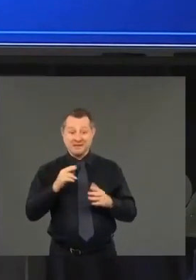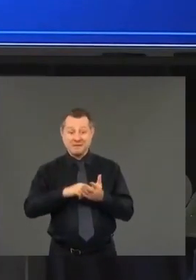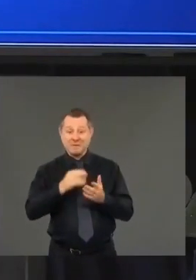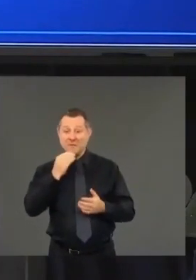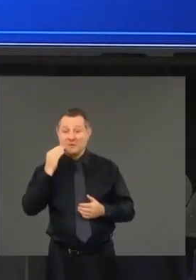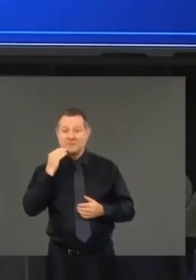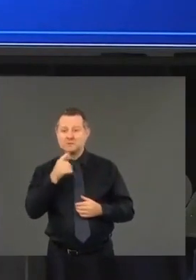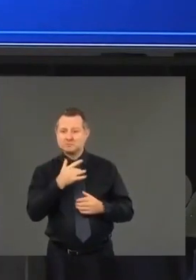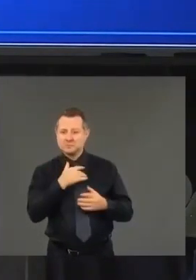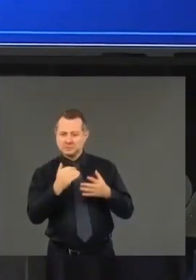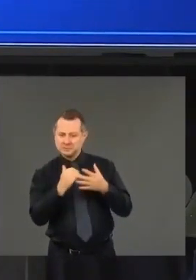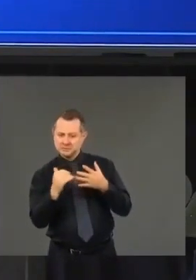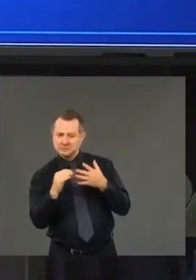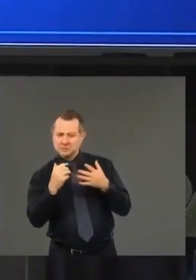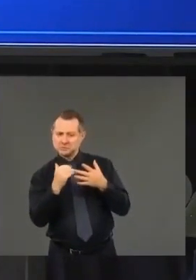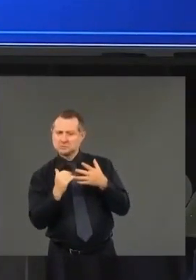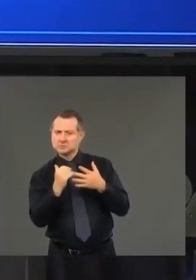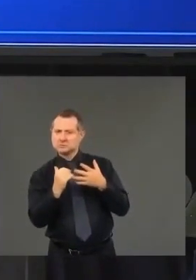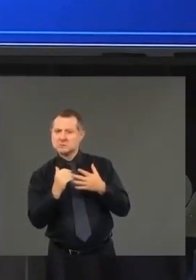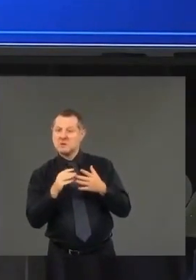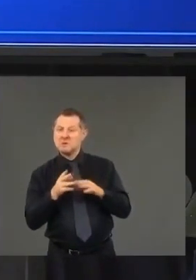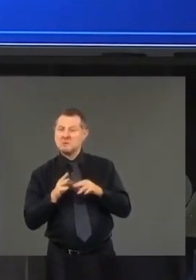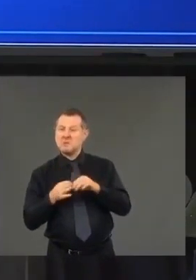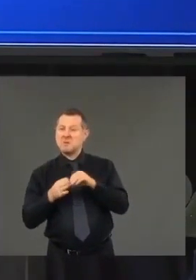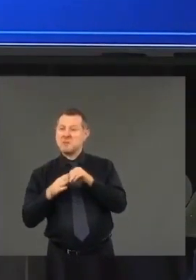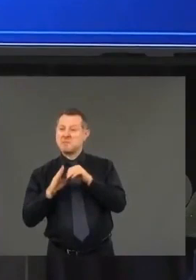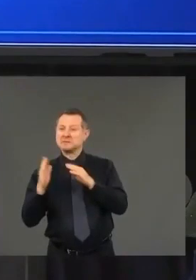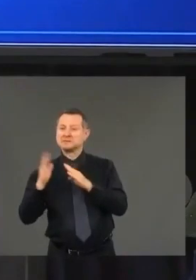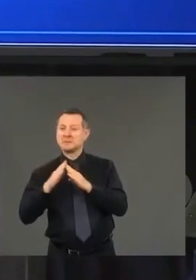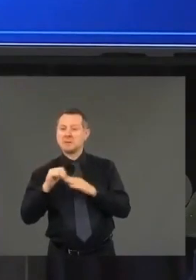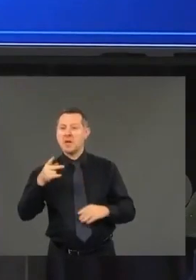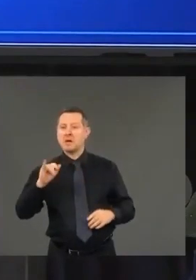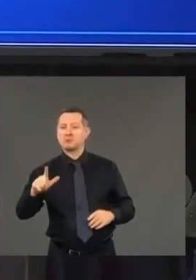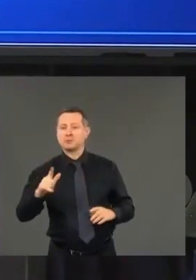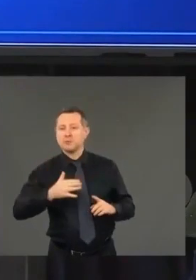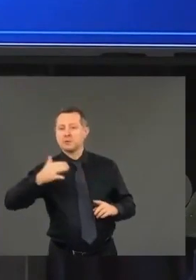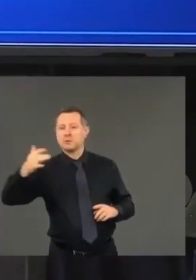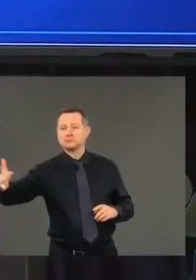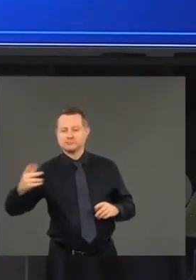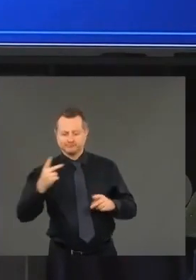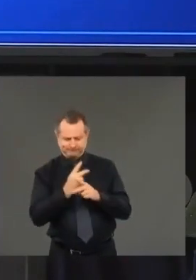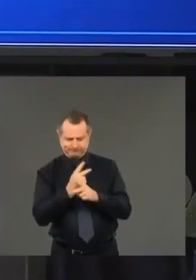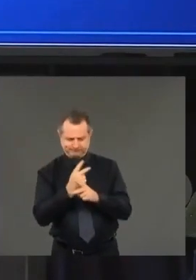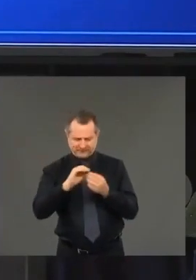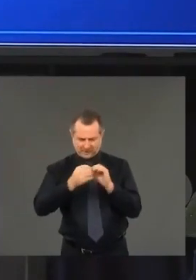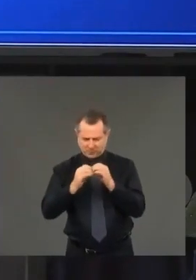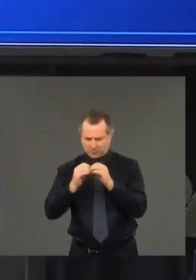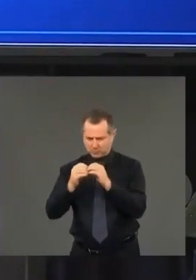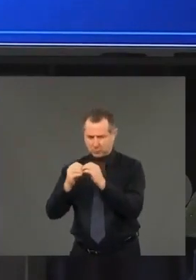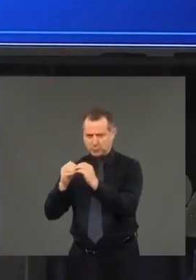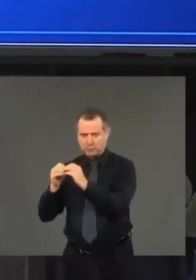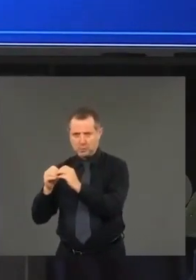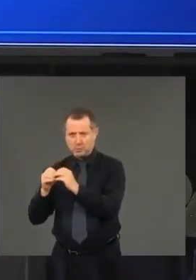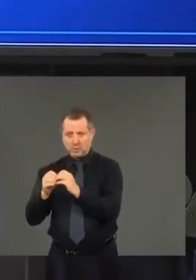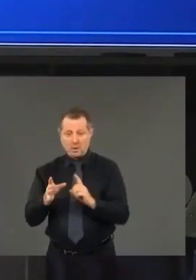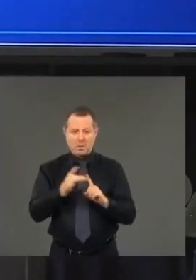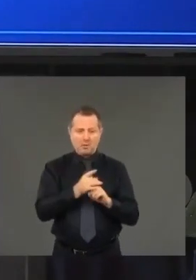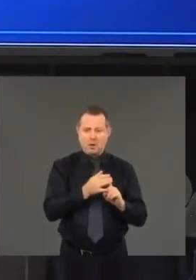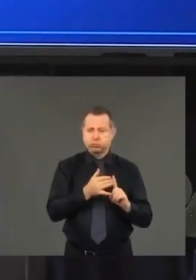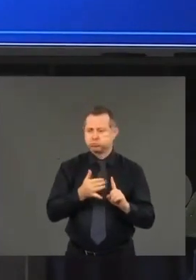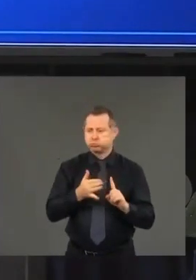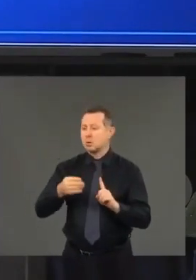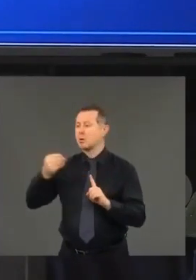and continued through, and its spike was the first week of April. So when you back out the dates on that, people were obviously giving it to people beginning at the end